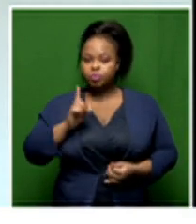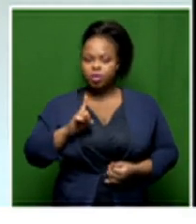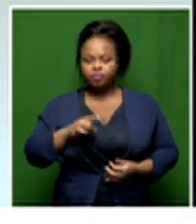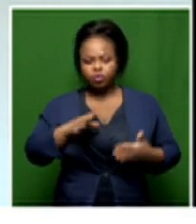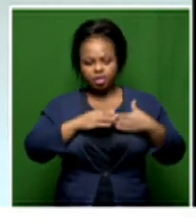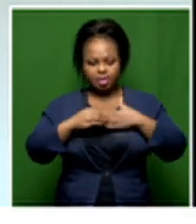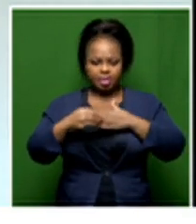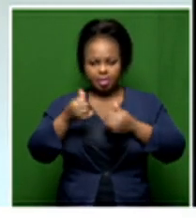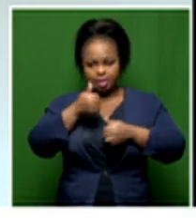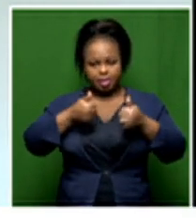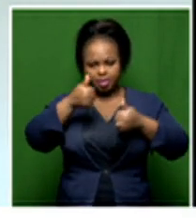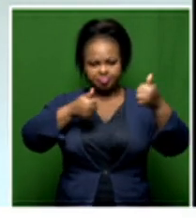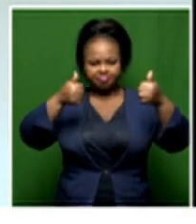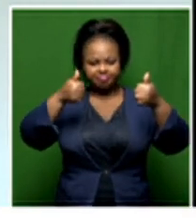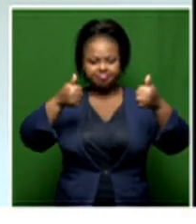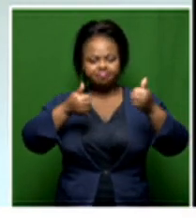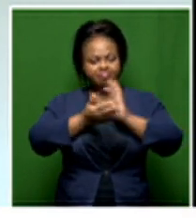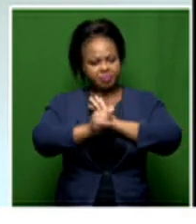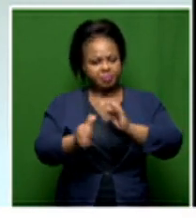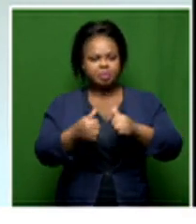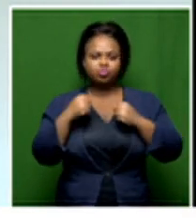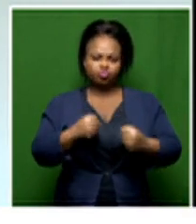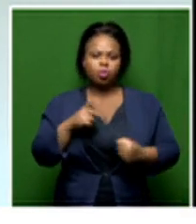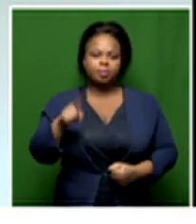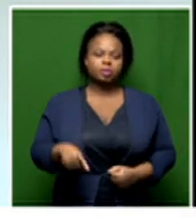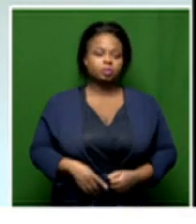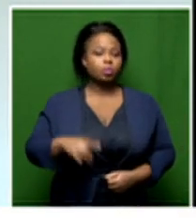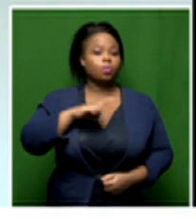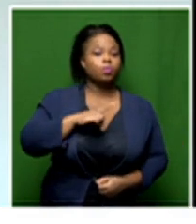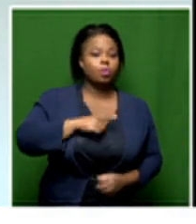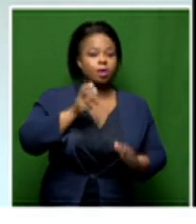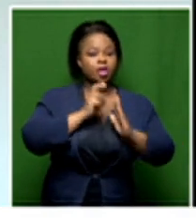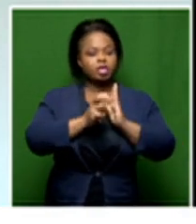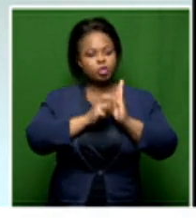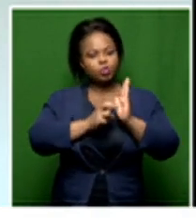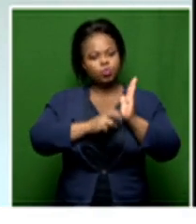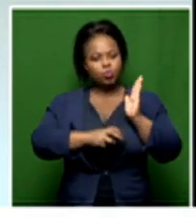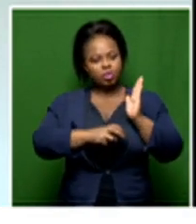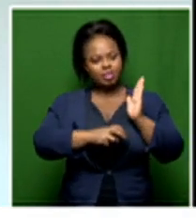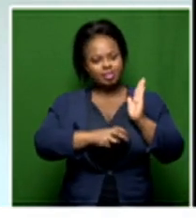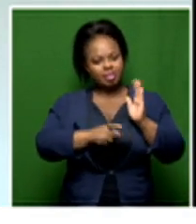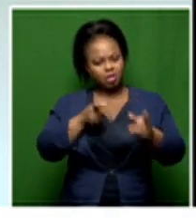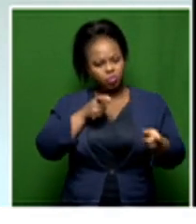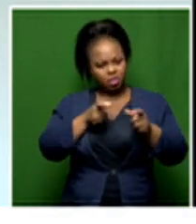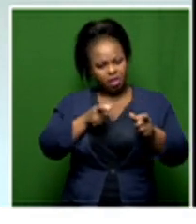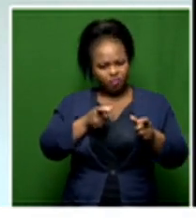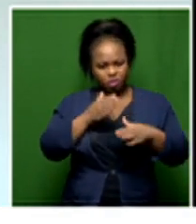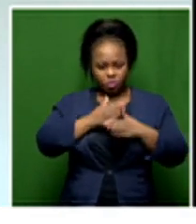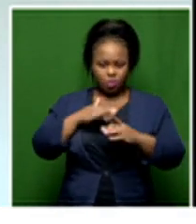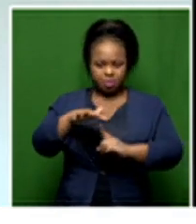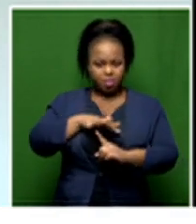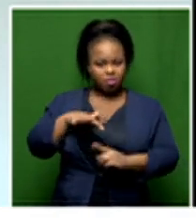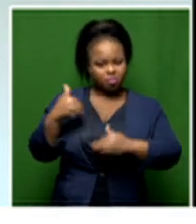leadership capability to be very strong, because regulations that govern how workplaces should be